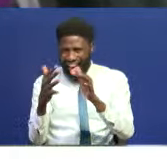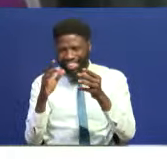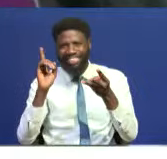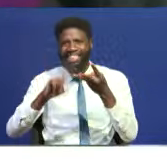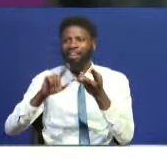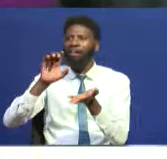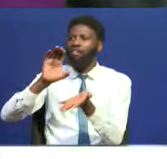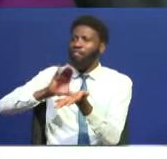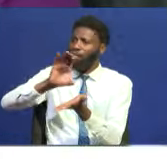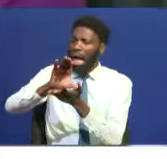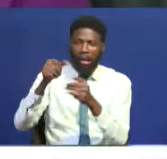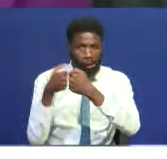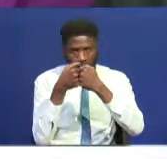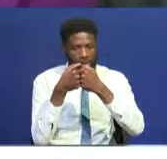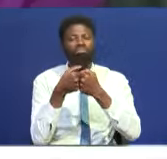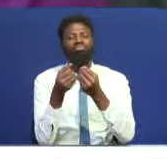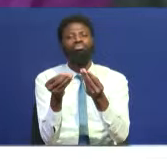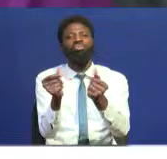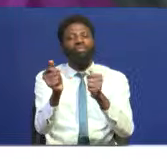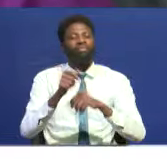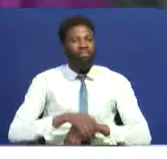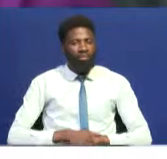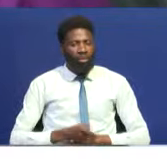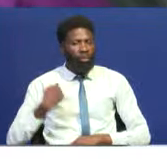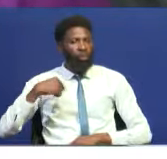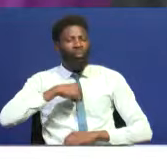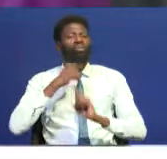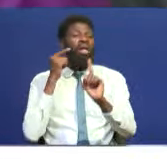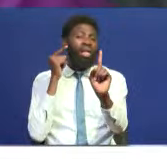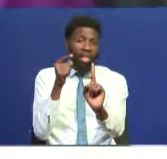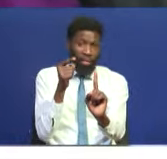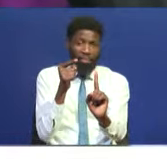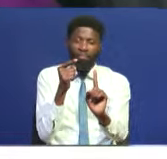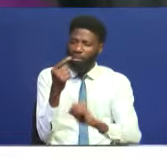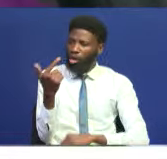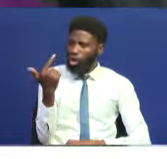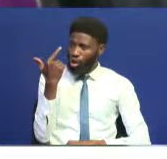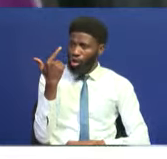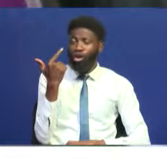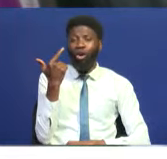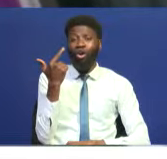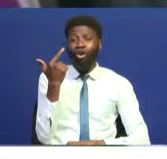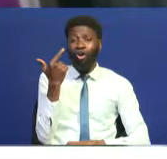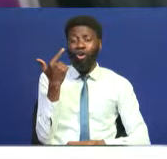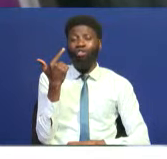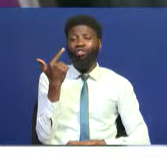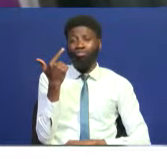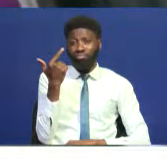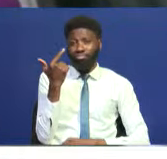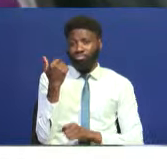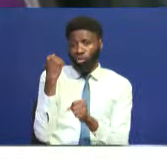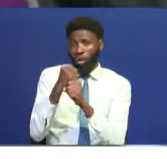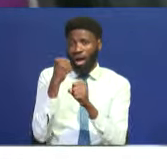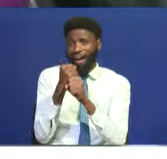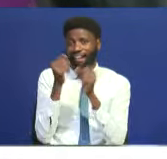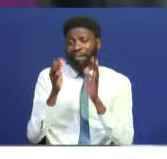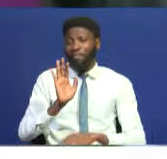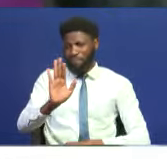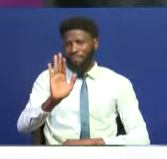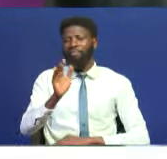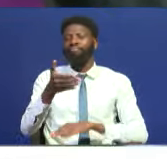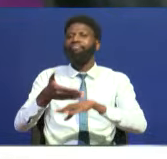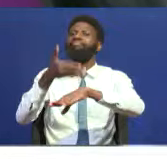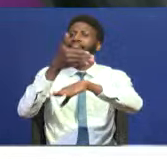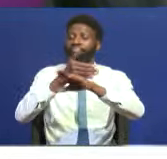shortages. We are committed to enforcing labor laws and engaging in ongoing social dialogues with unions